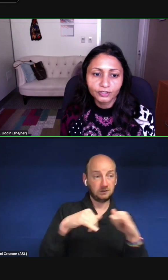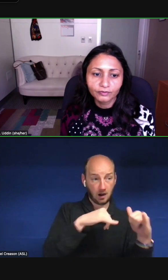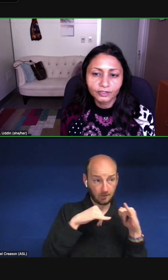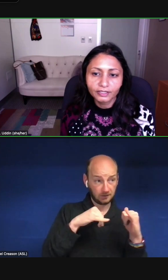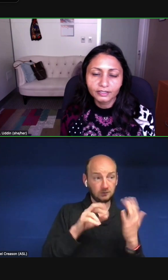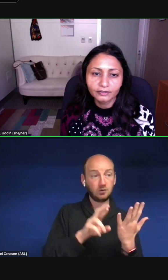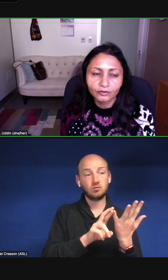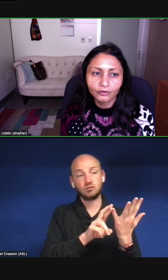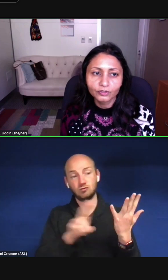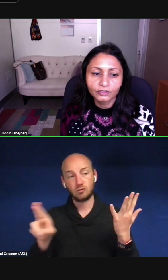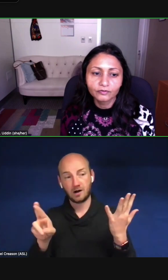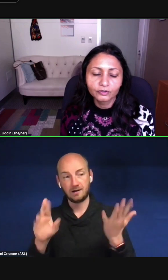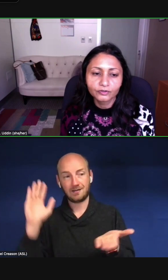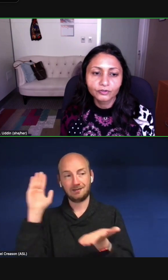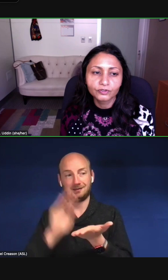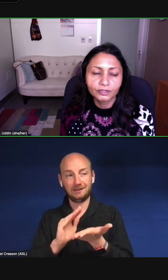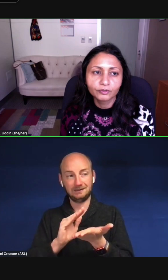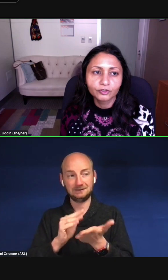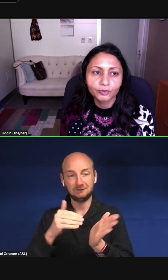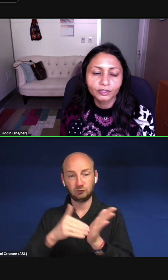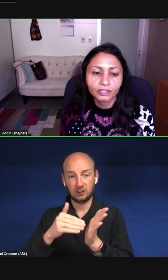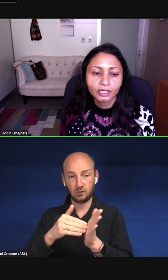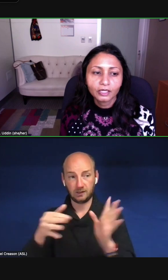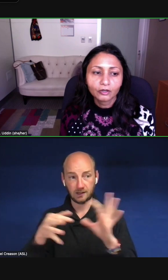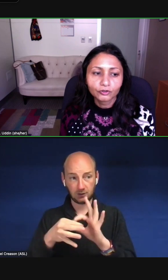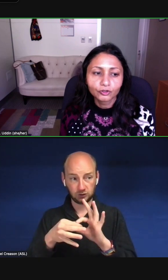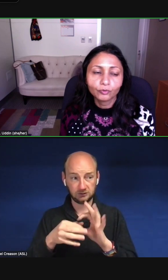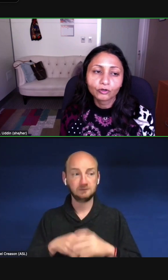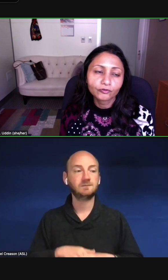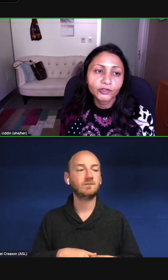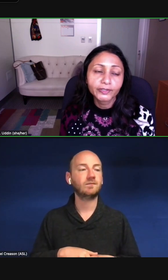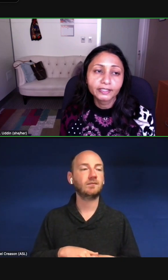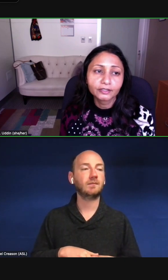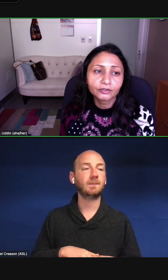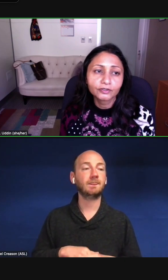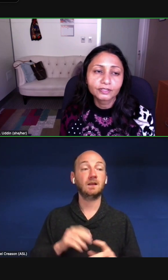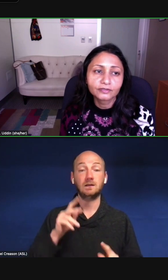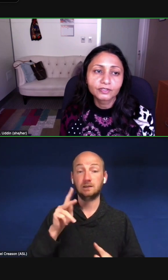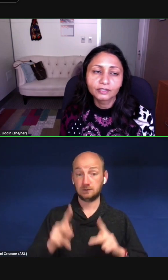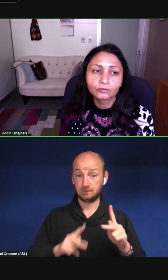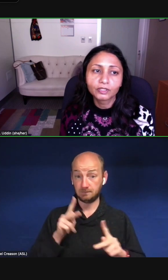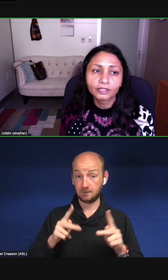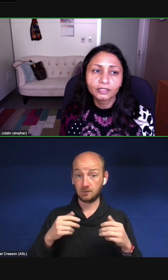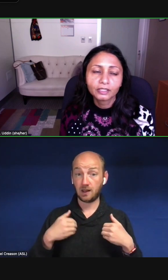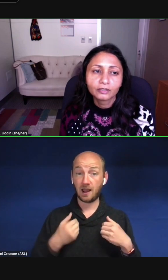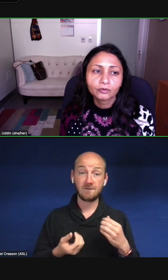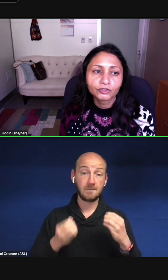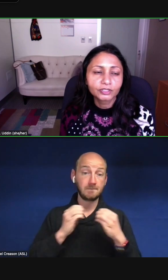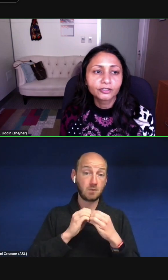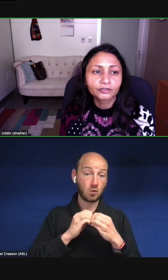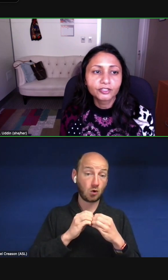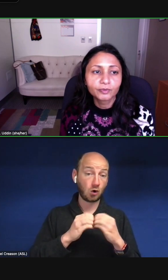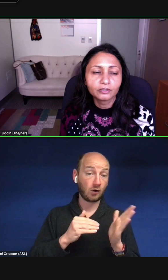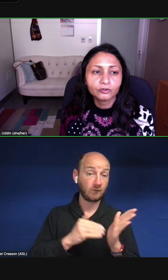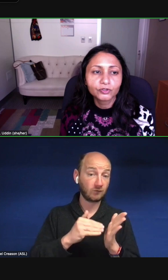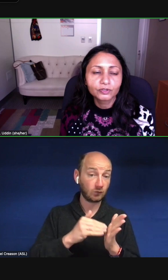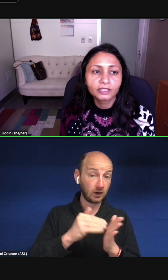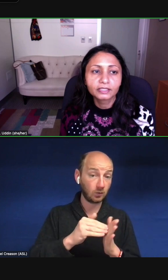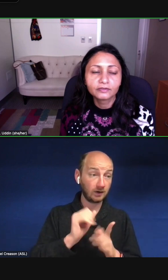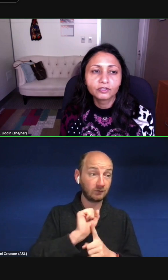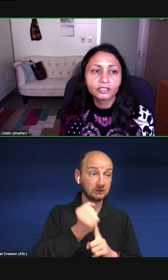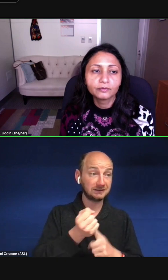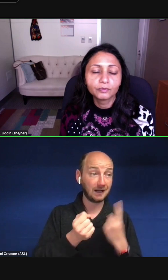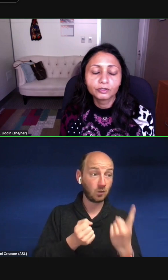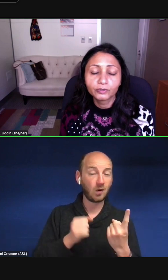most interesting really is that those individuals who seem to spend or show more frequent occurrences of state 1, which is characterized by